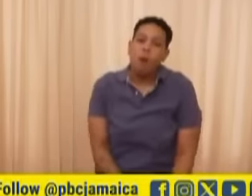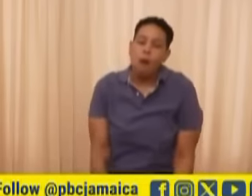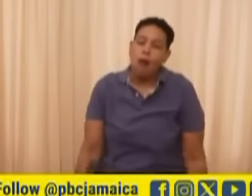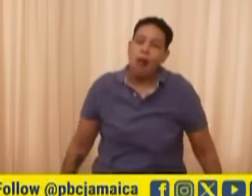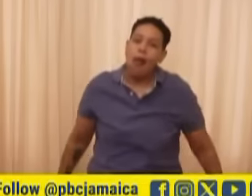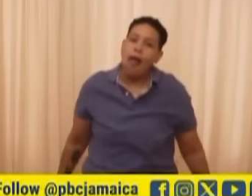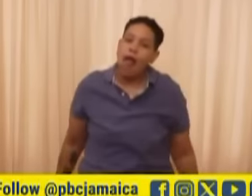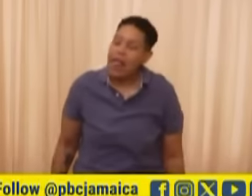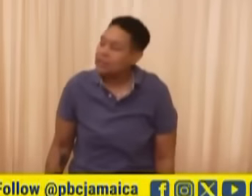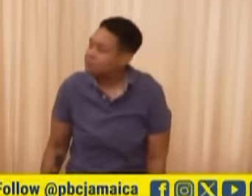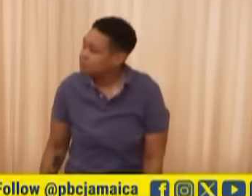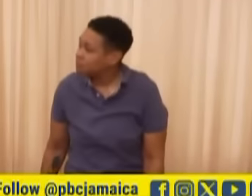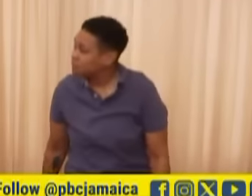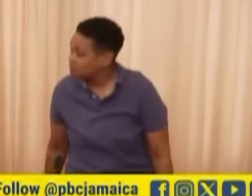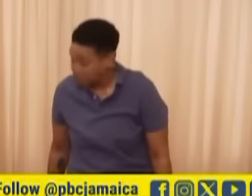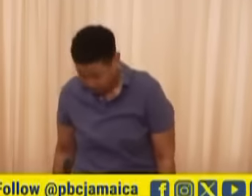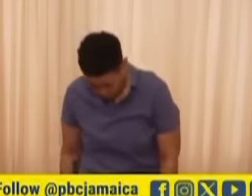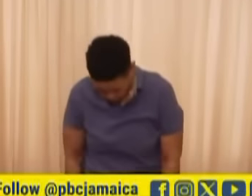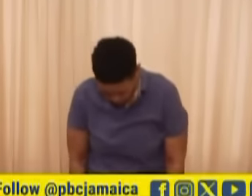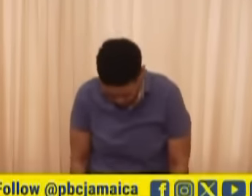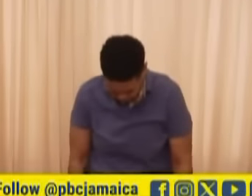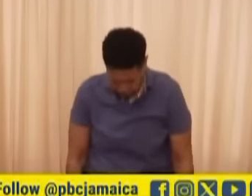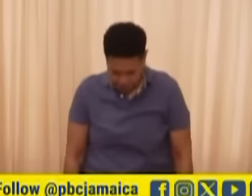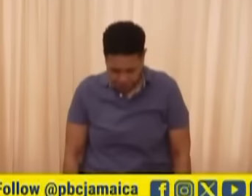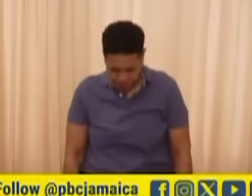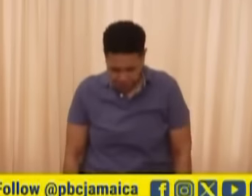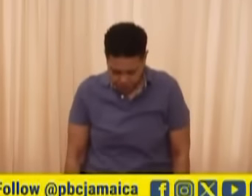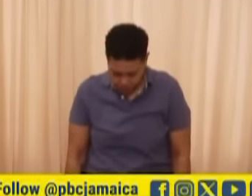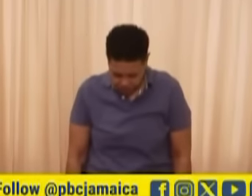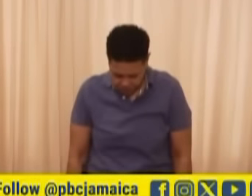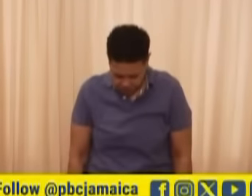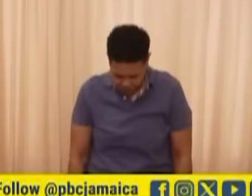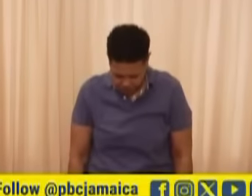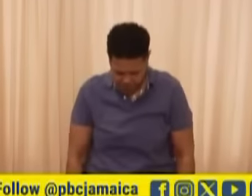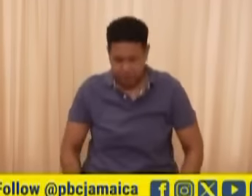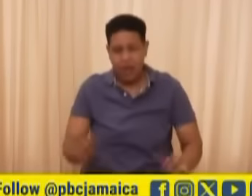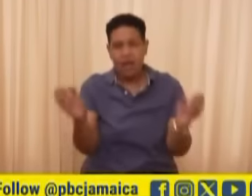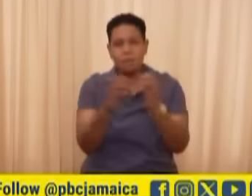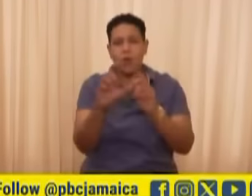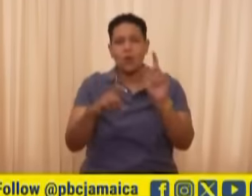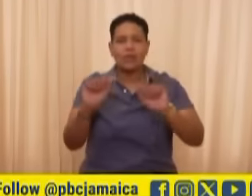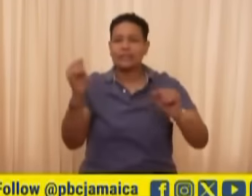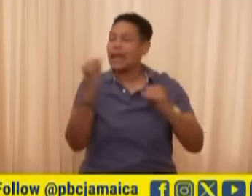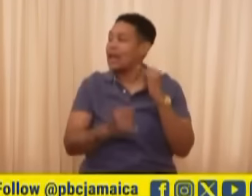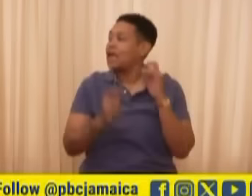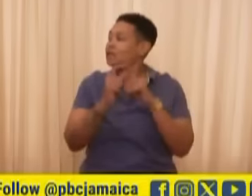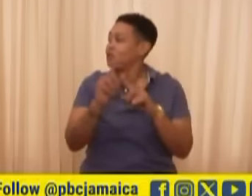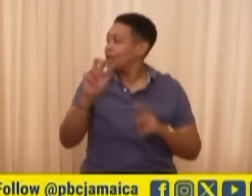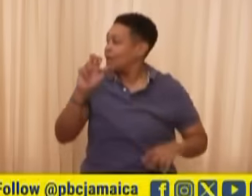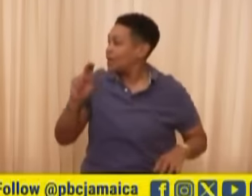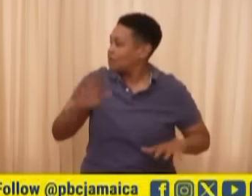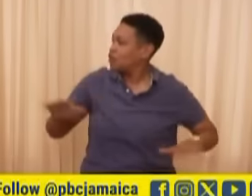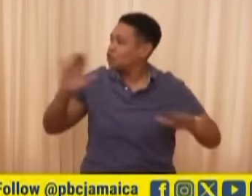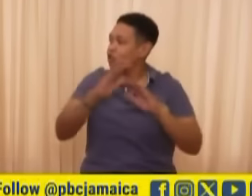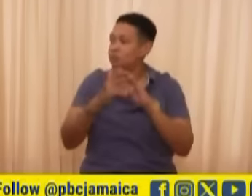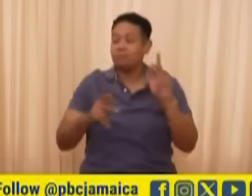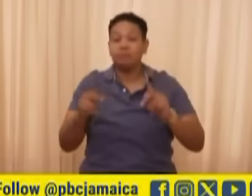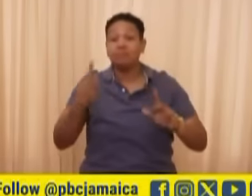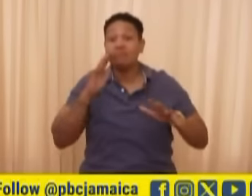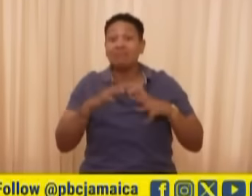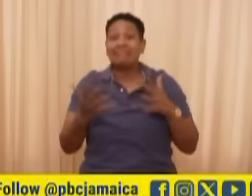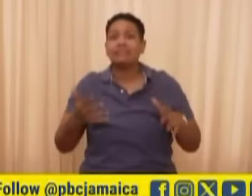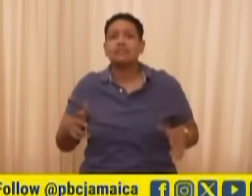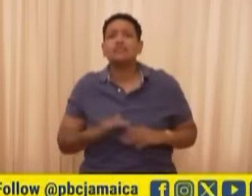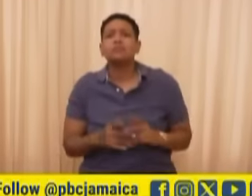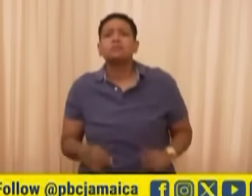All right. Any more questions? So any last words, Evan, to Jamaica? There are a lot of